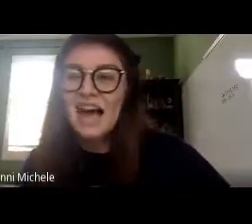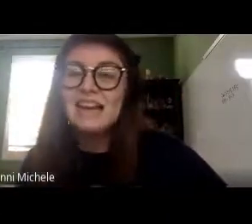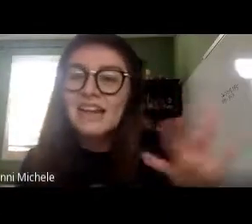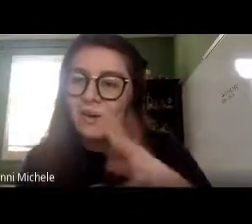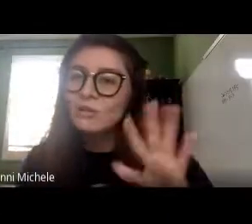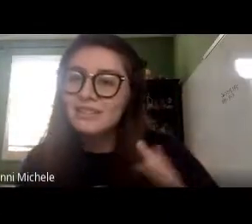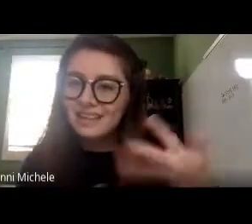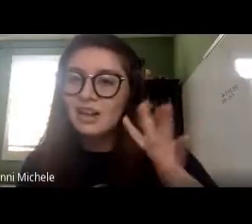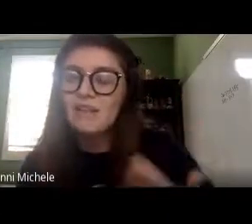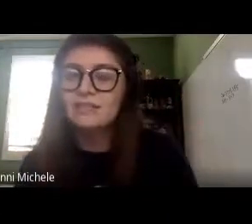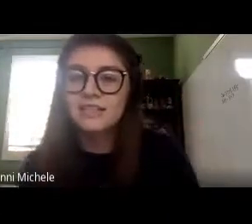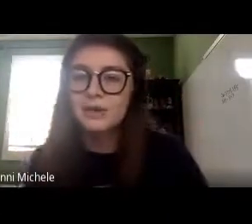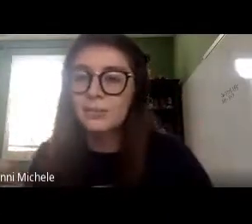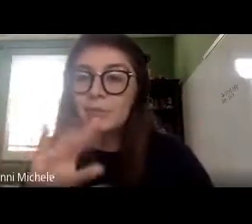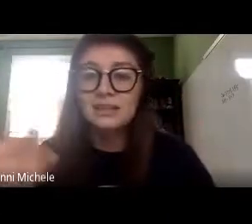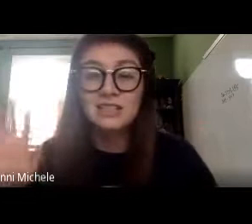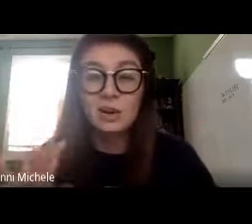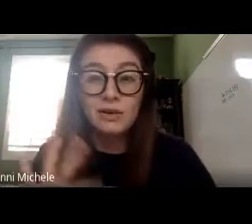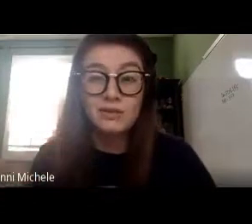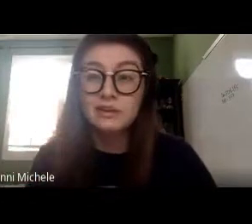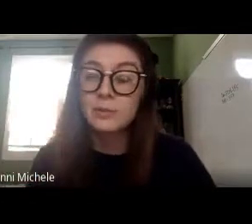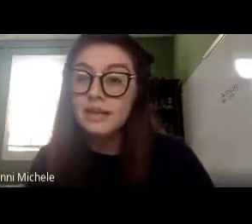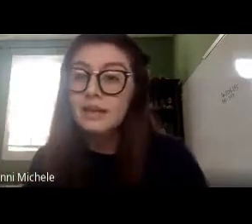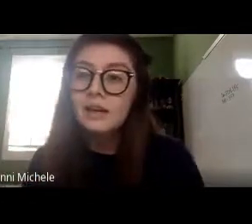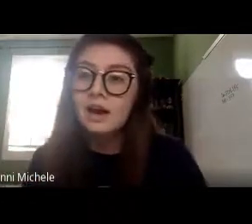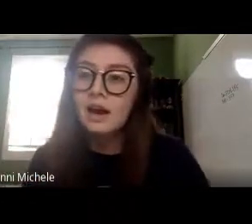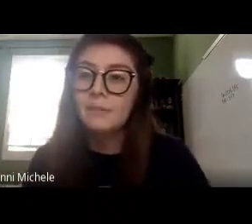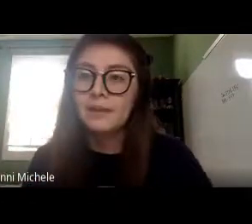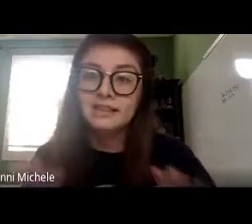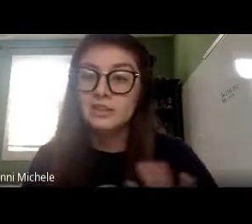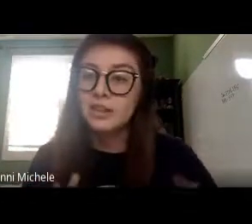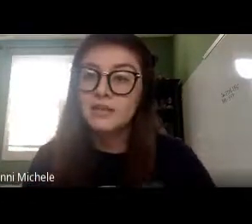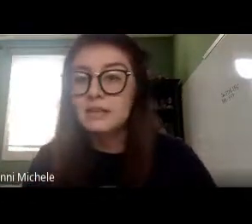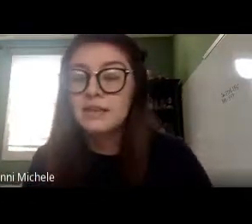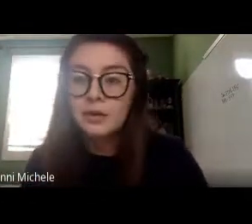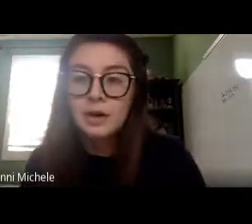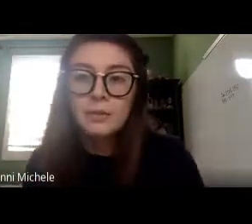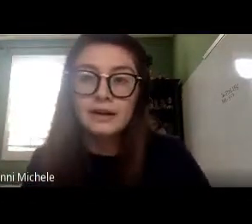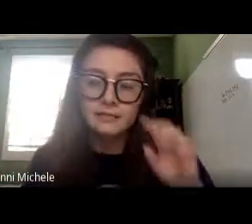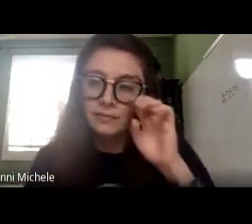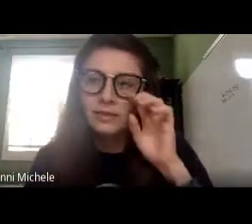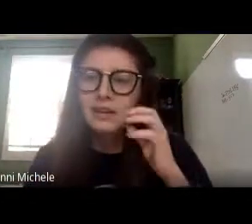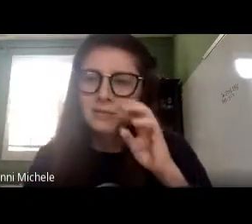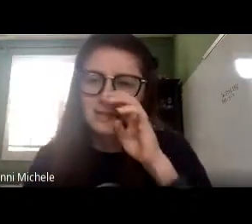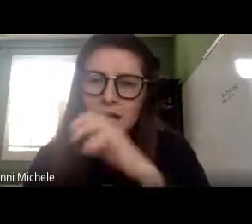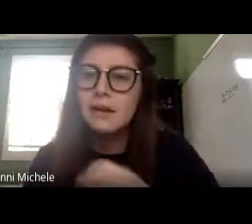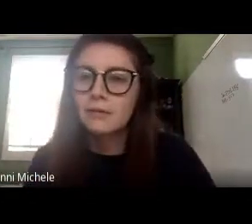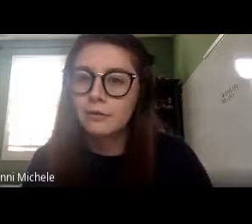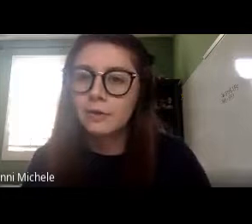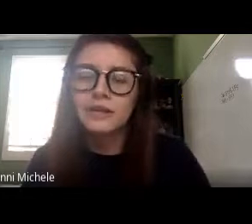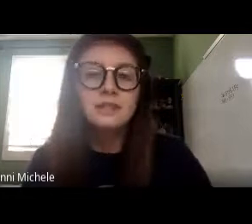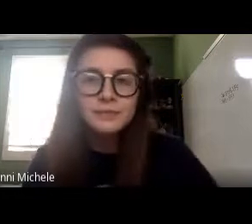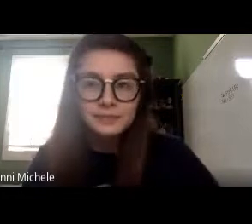Okay, yeah, for sure. I can hold a conversation, but I'm really slow at finger spelling. And there's some signs I don't know, but I've been